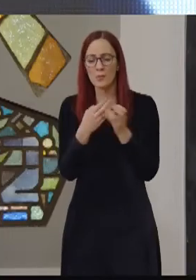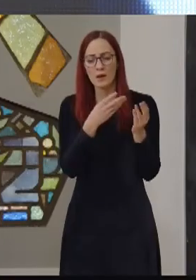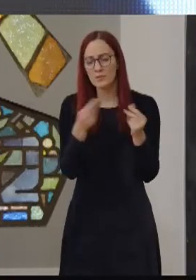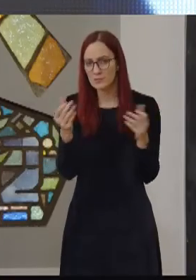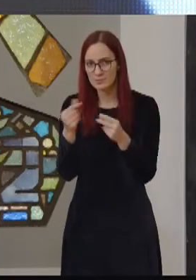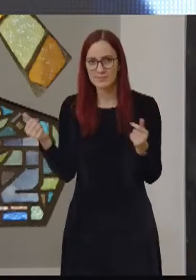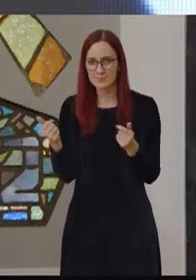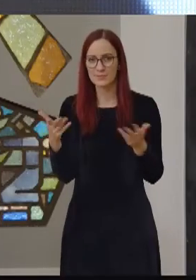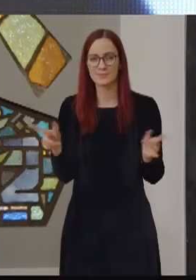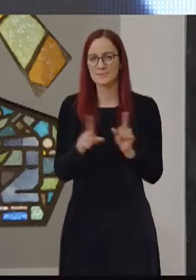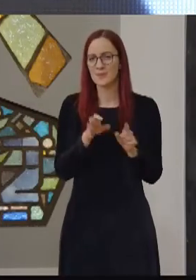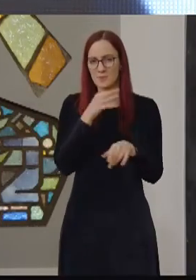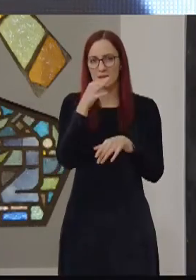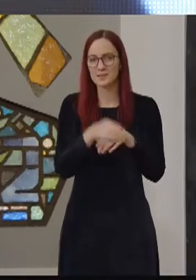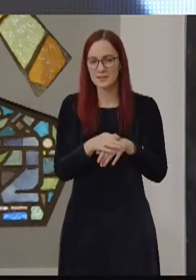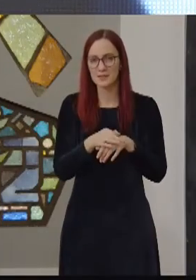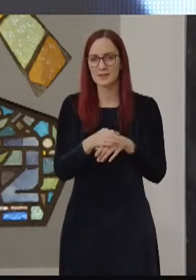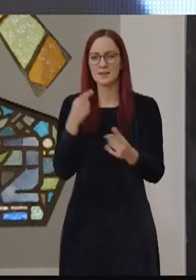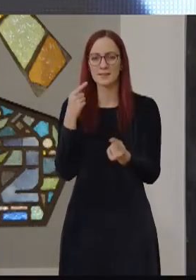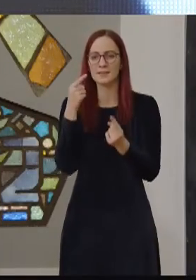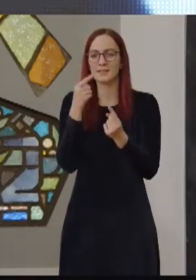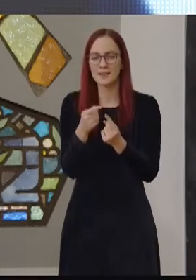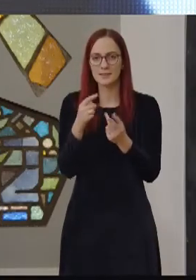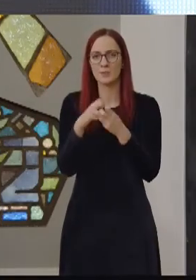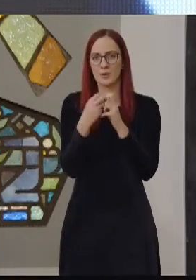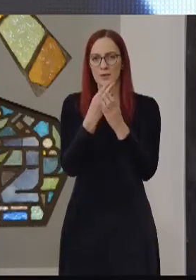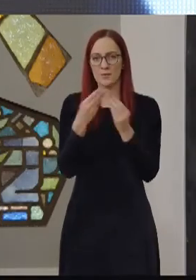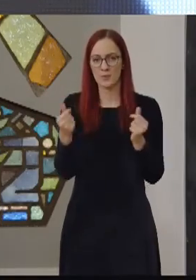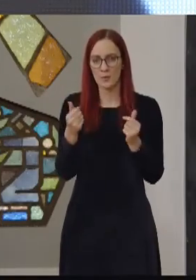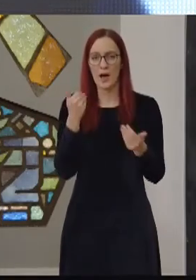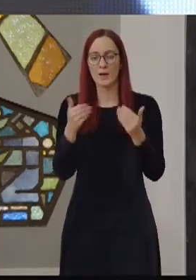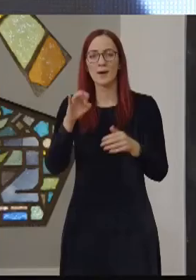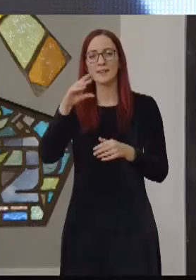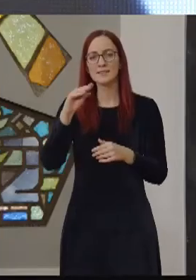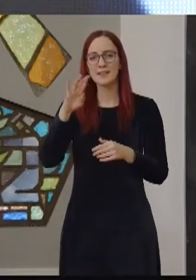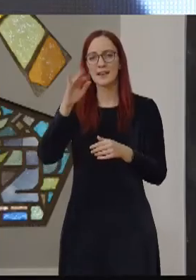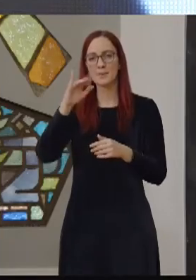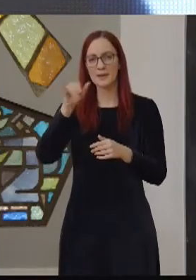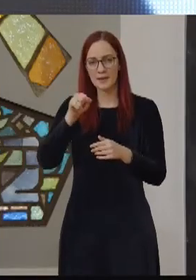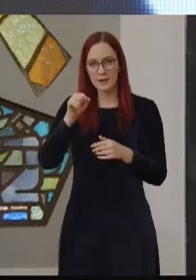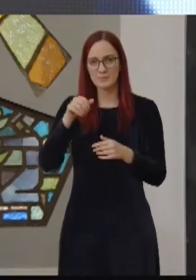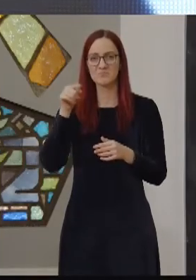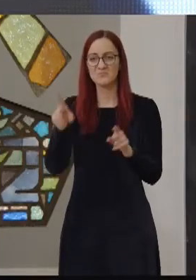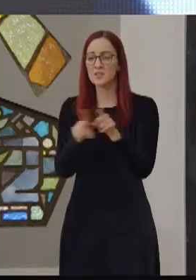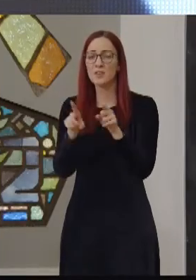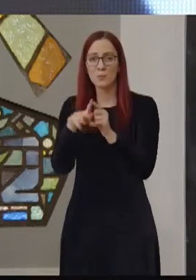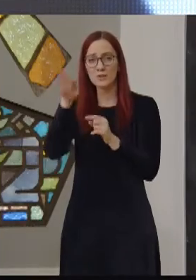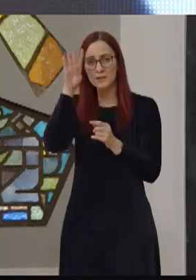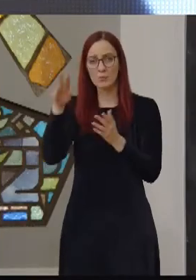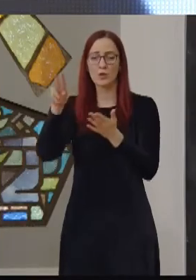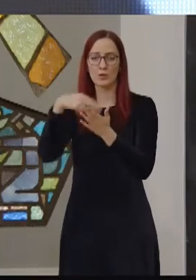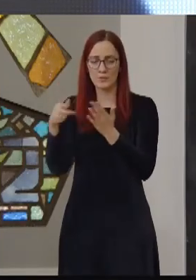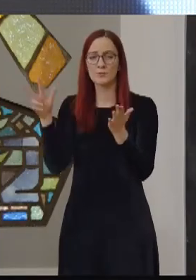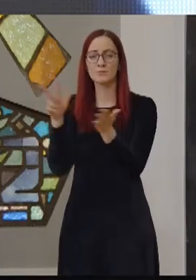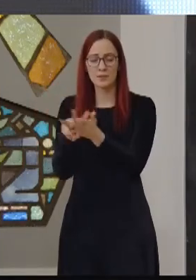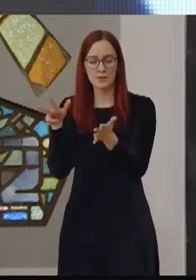such recommendations by the review committee. For example, Serbia, that has ratified